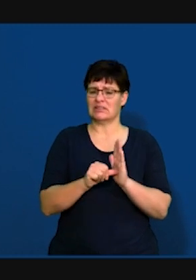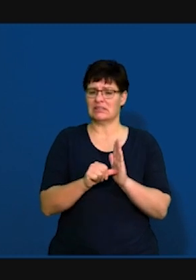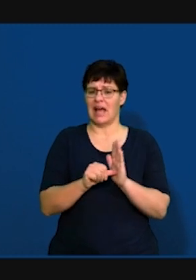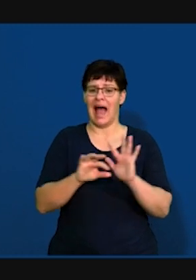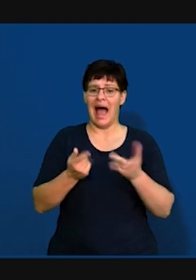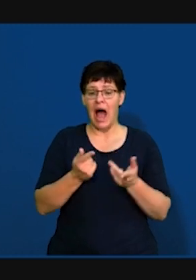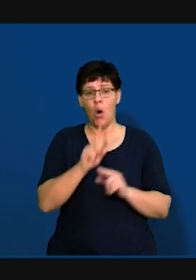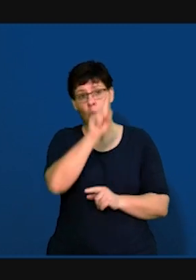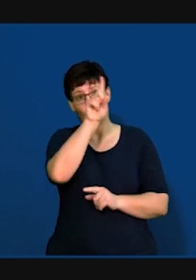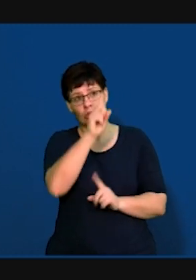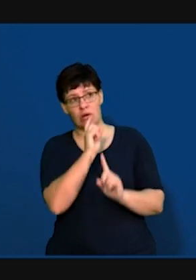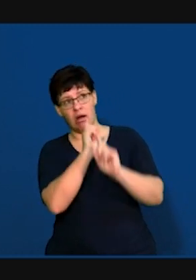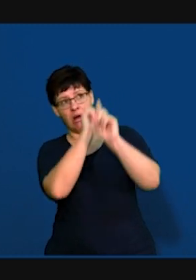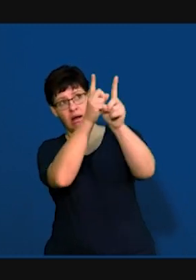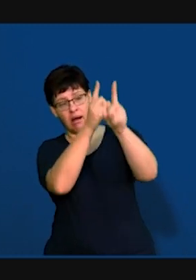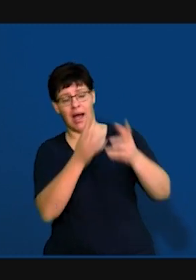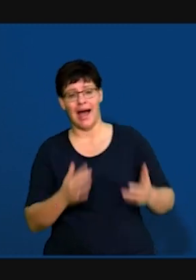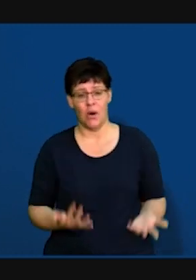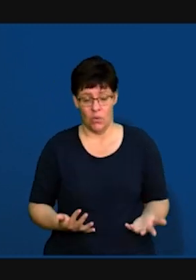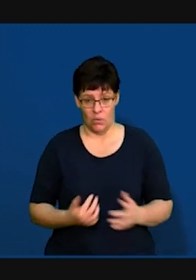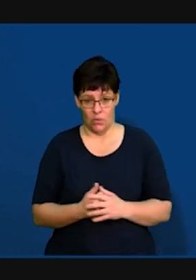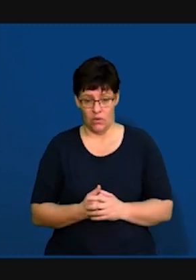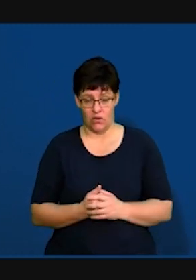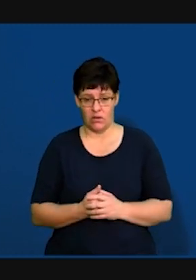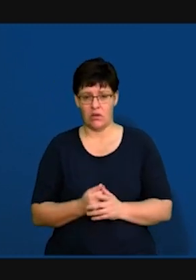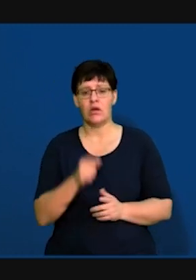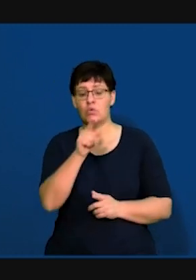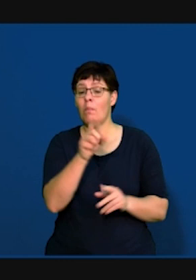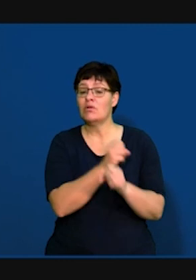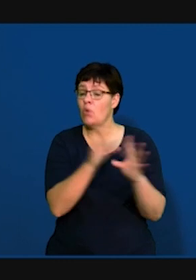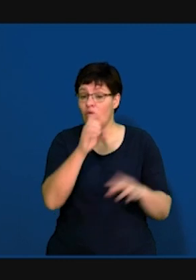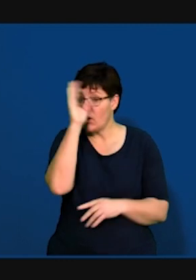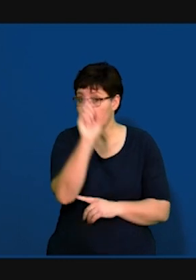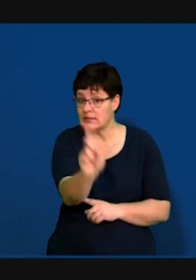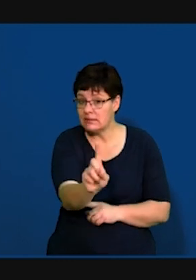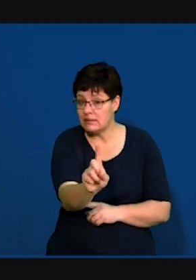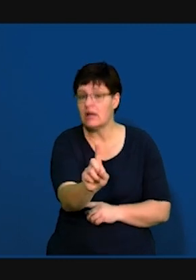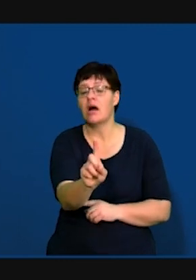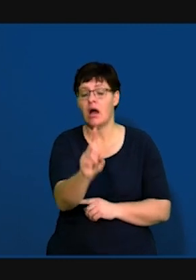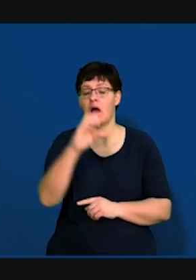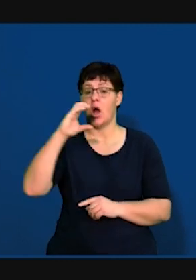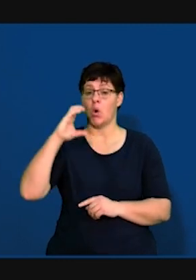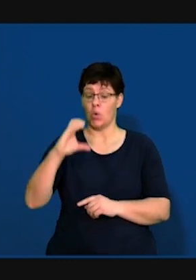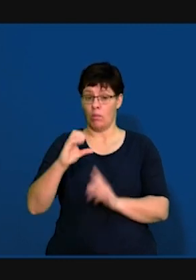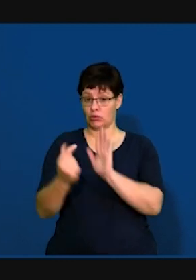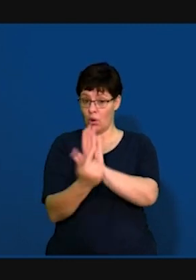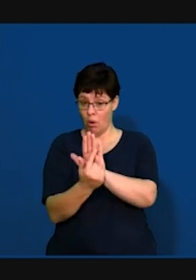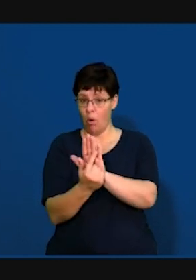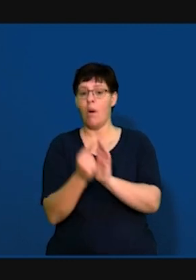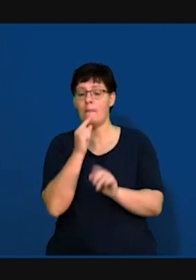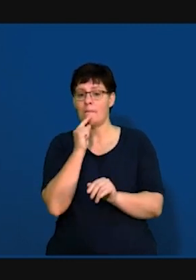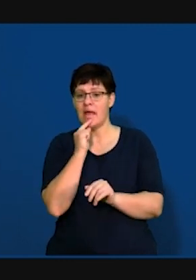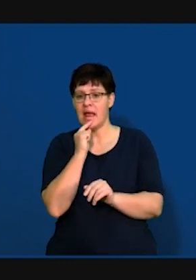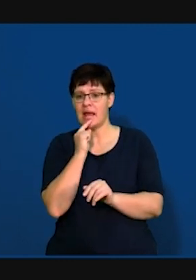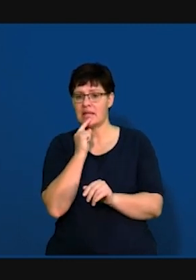this very generic question is that you need not to forget that when we talk about Coulomb's law, we are talking about the electrostatic